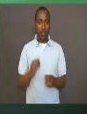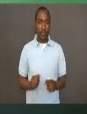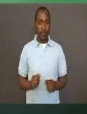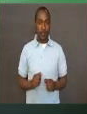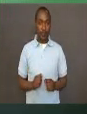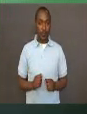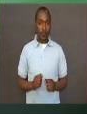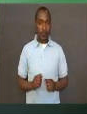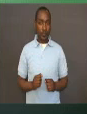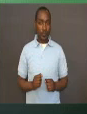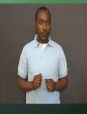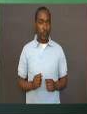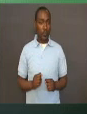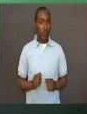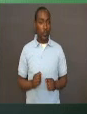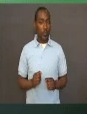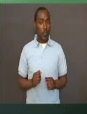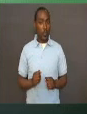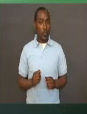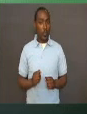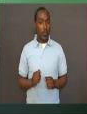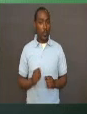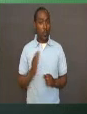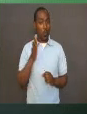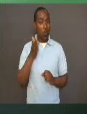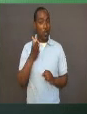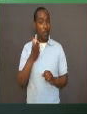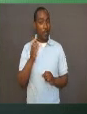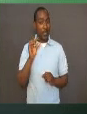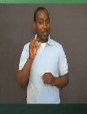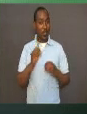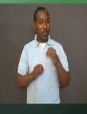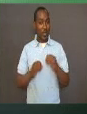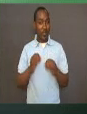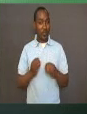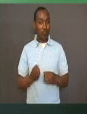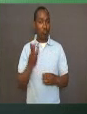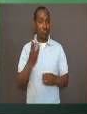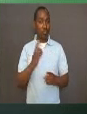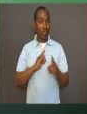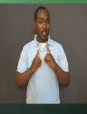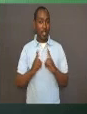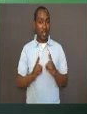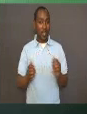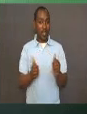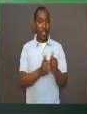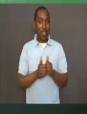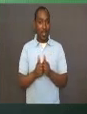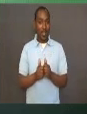We will talk more about microorganisms next time we are together.